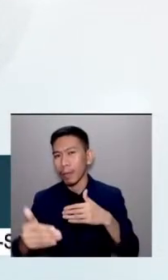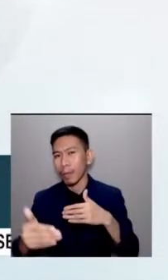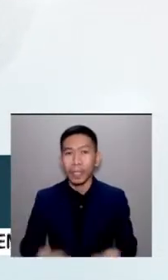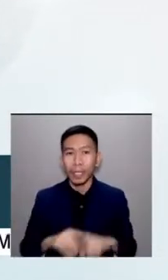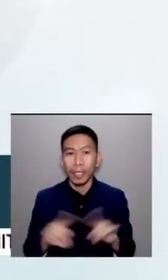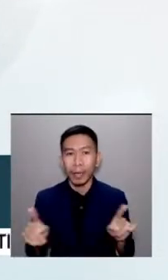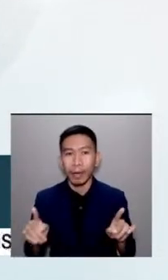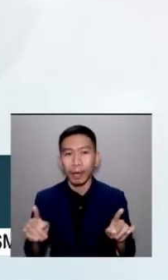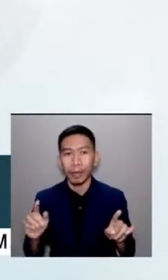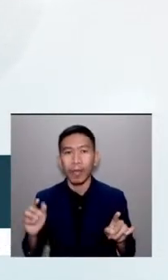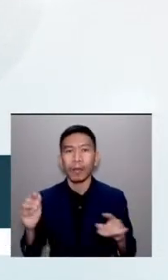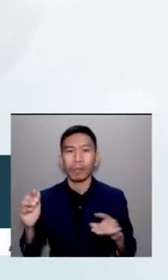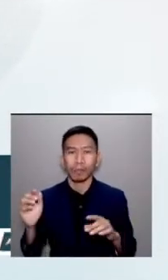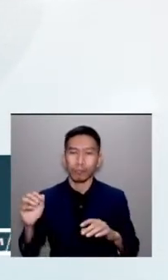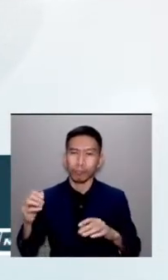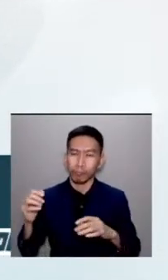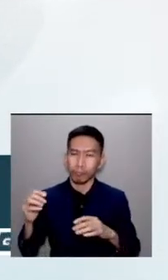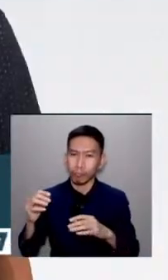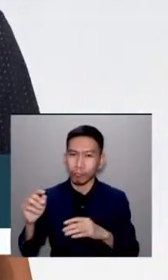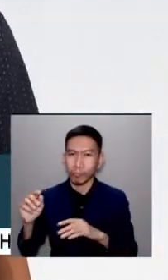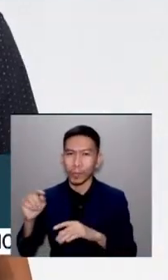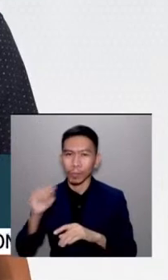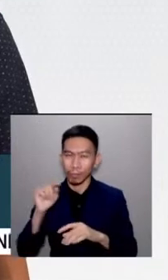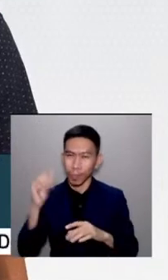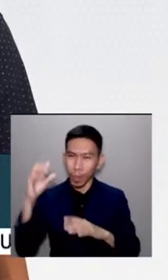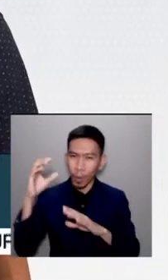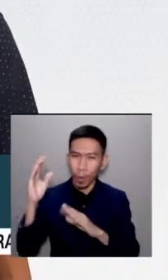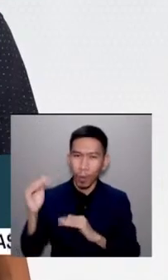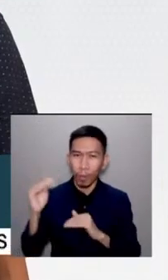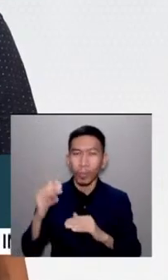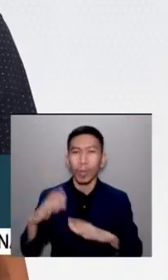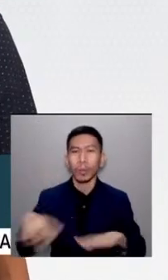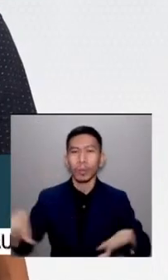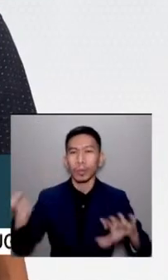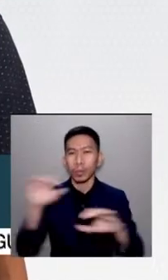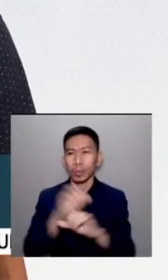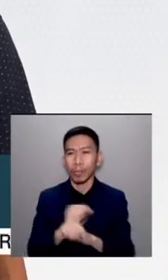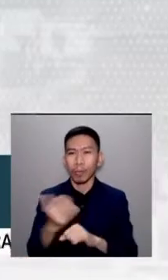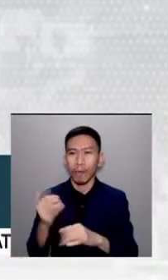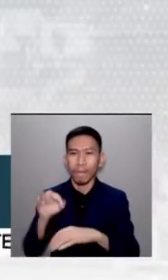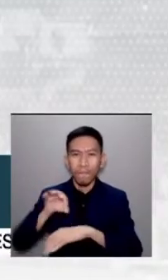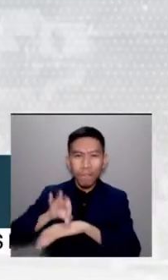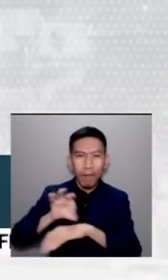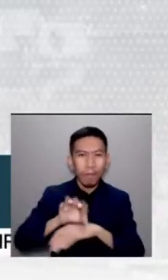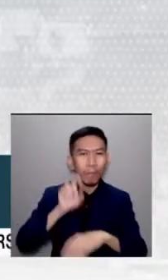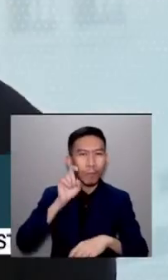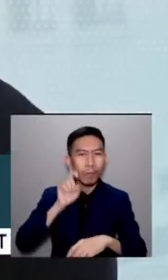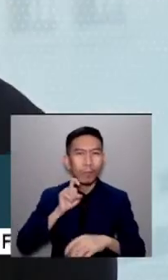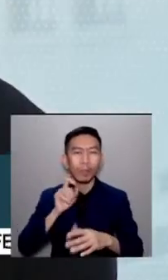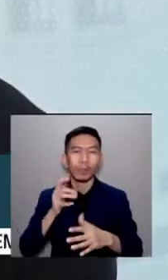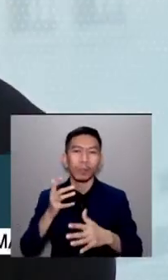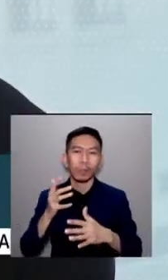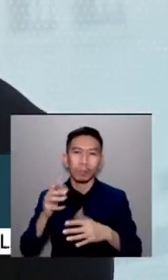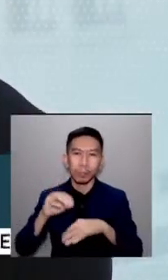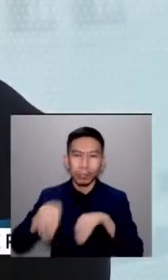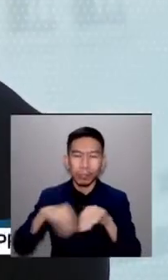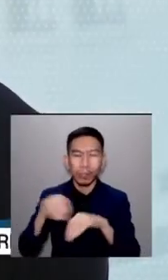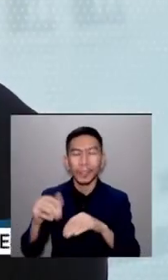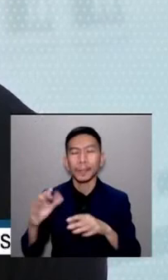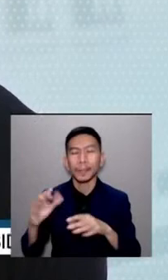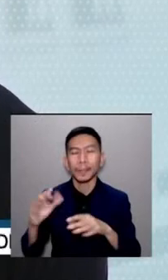fighters are hoping that the message to end modern-day slavery can last for the long run. Steve Angeles, ABS-CBN News, Los